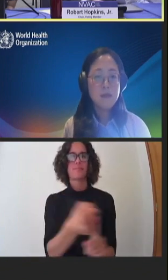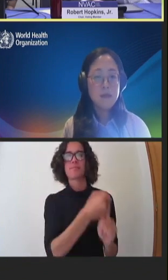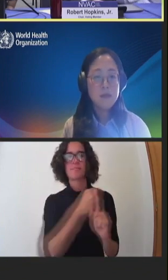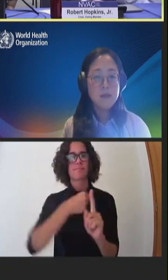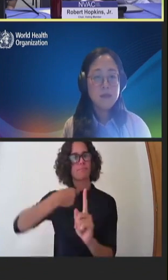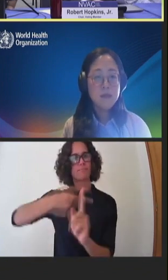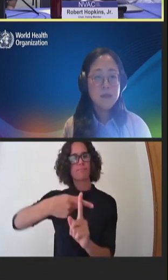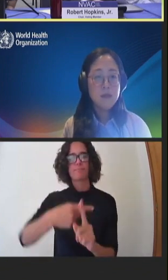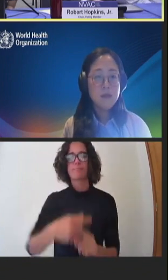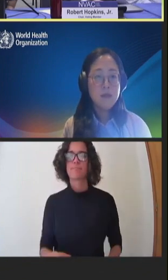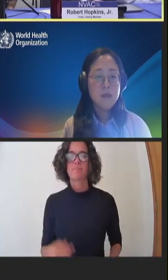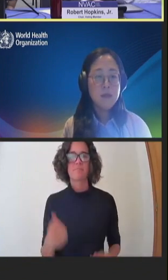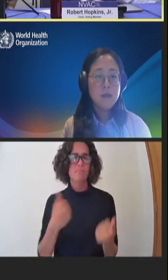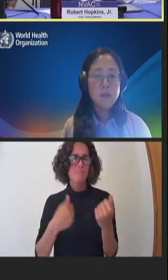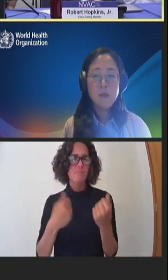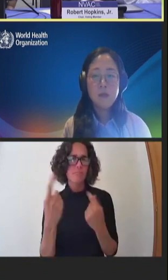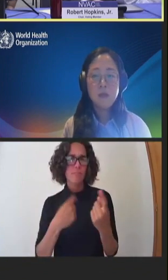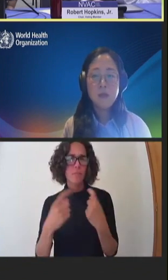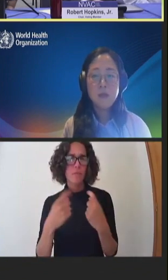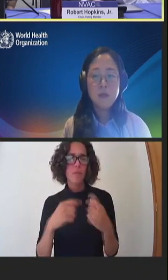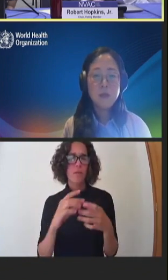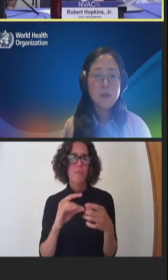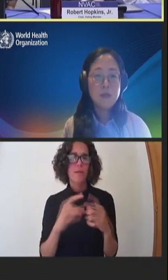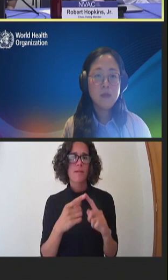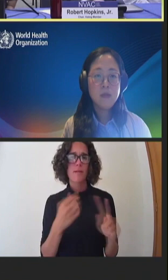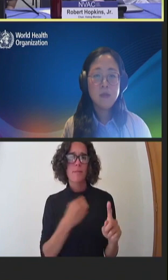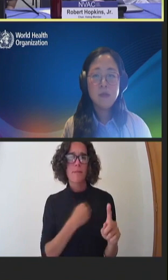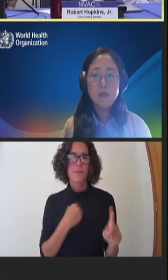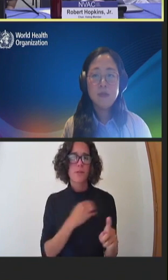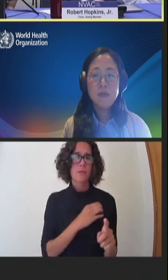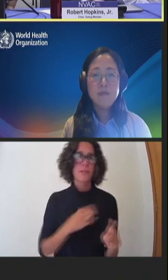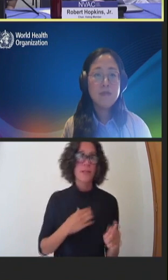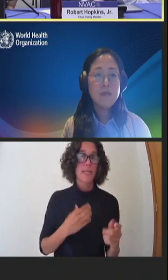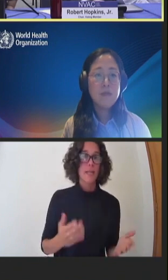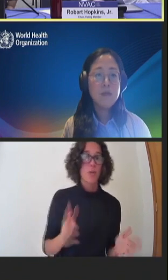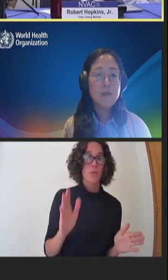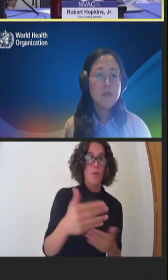questions or comments from members of the committee here in the room or online?